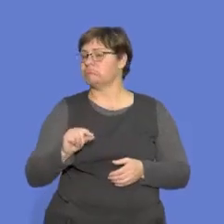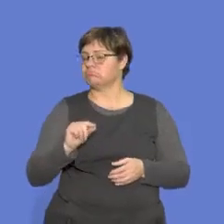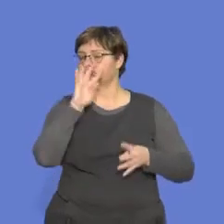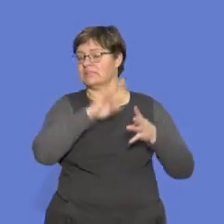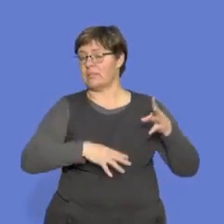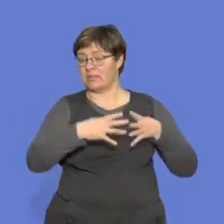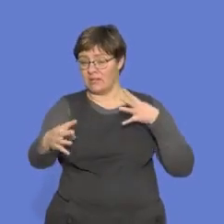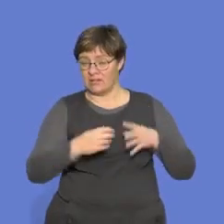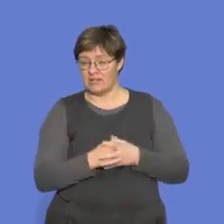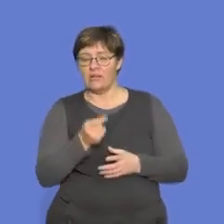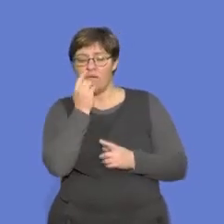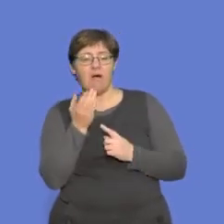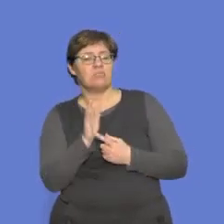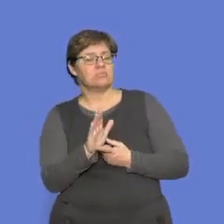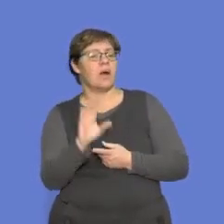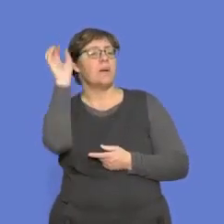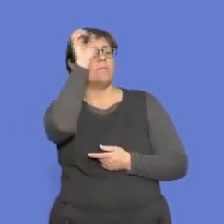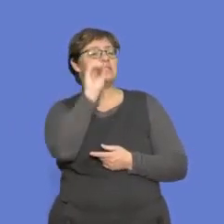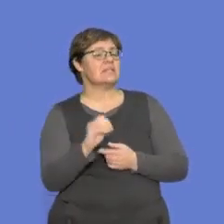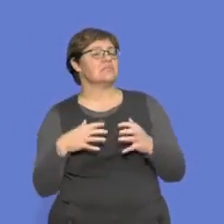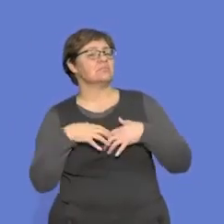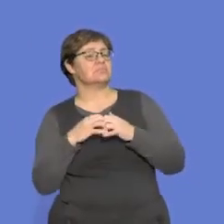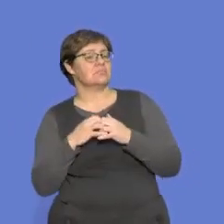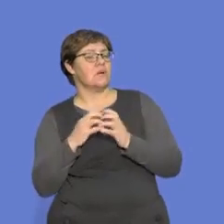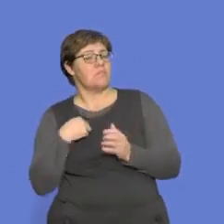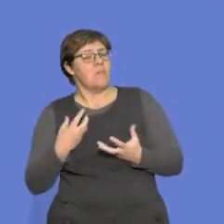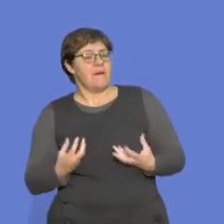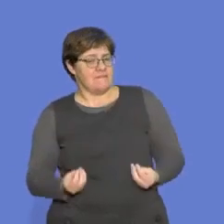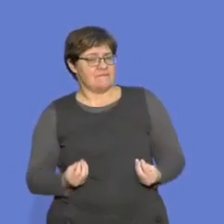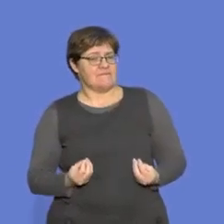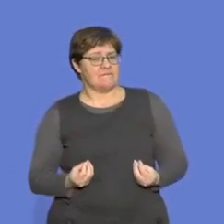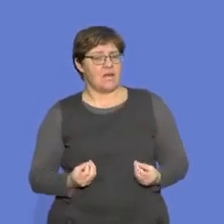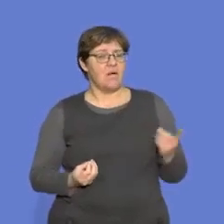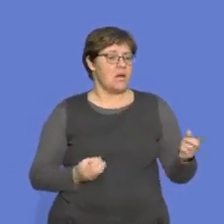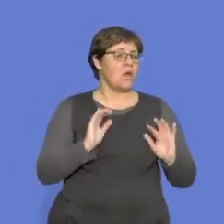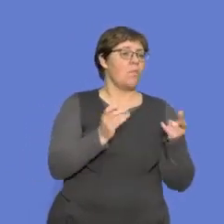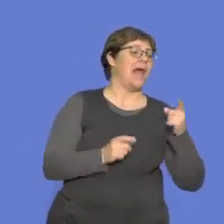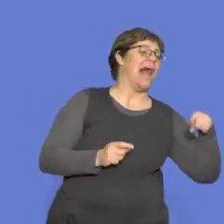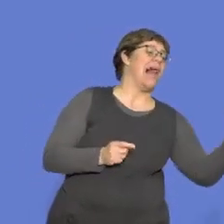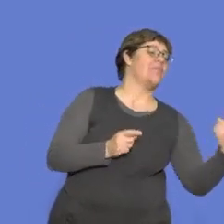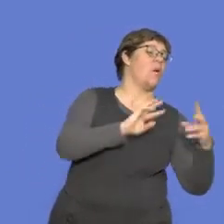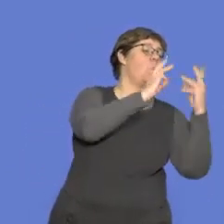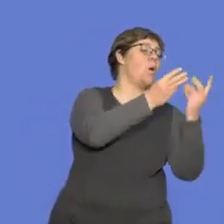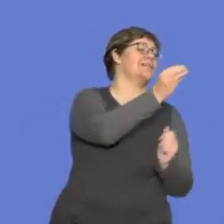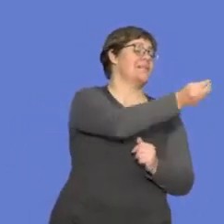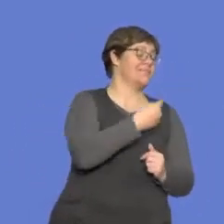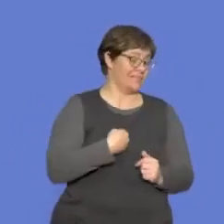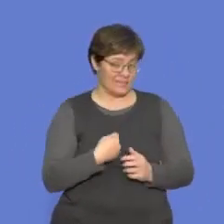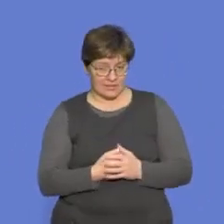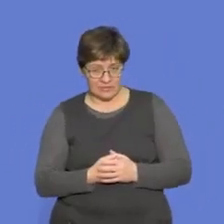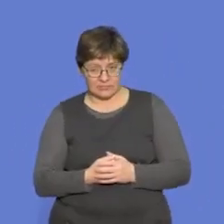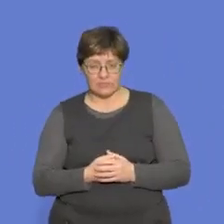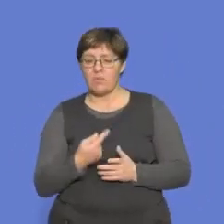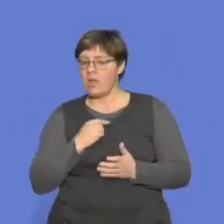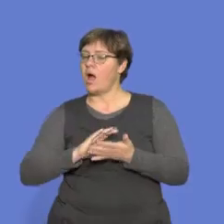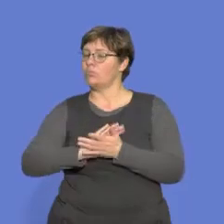the percentage makeup that we have in comparison to the rest of the world. And that is where we start to appreciate what we have and recognize